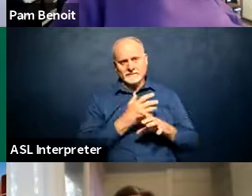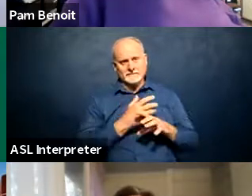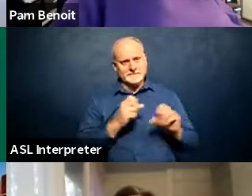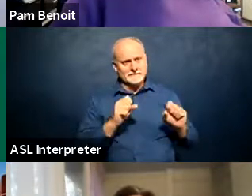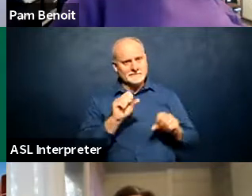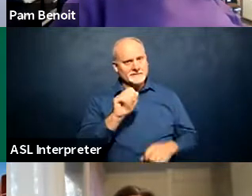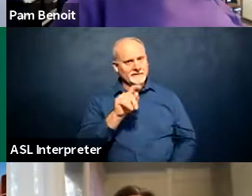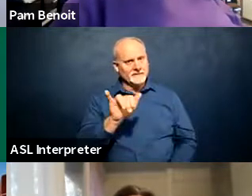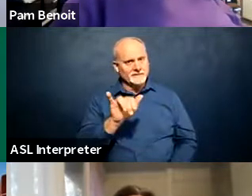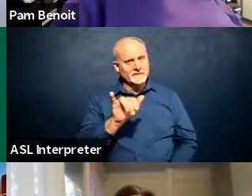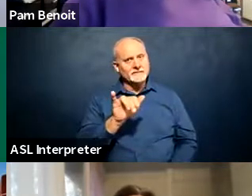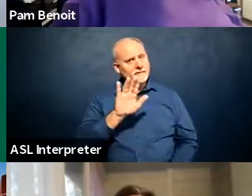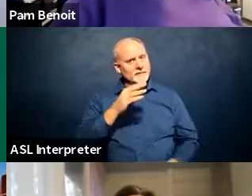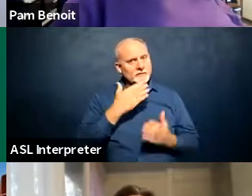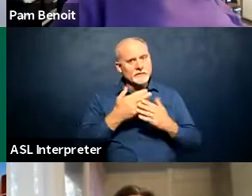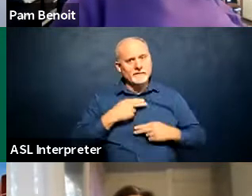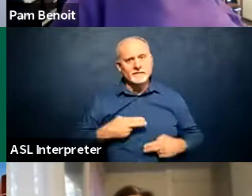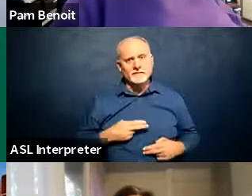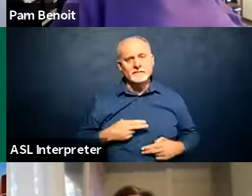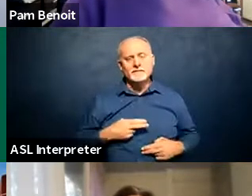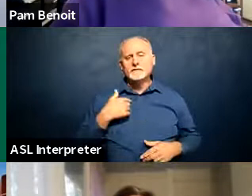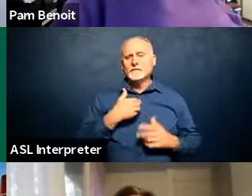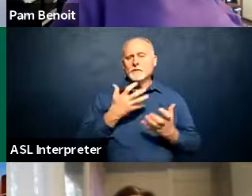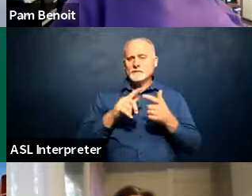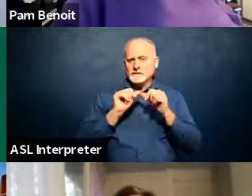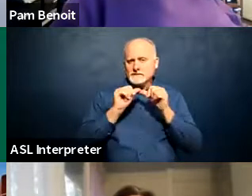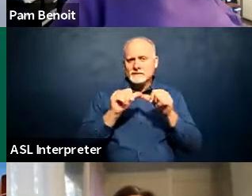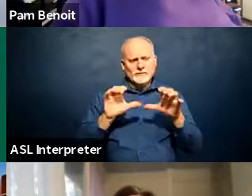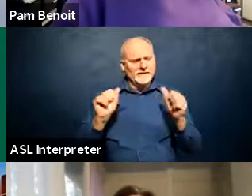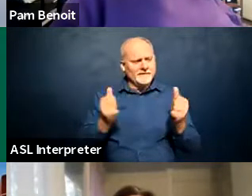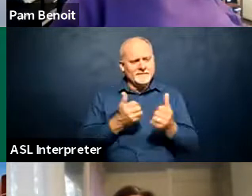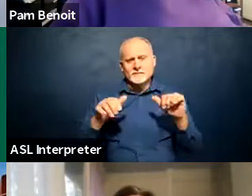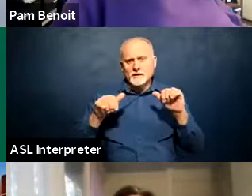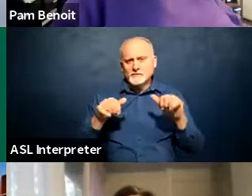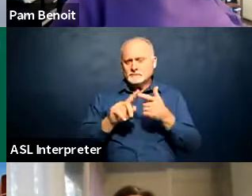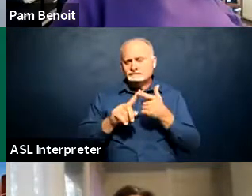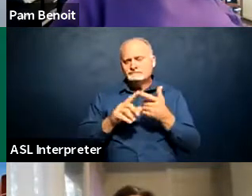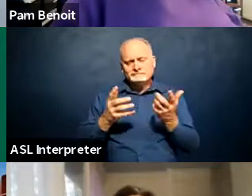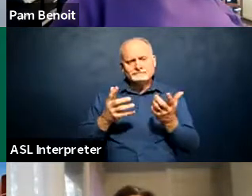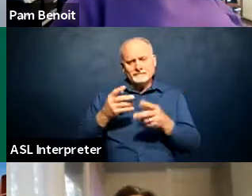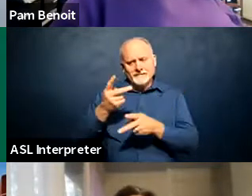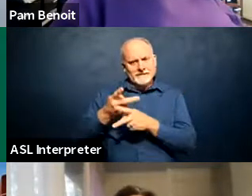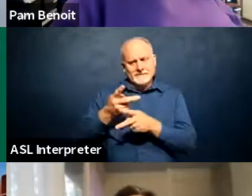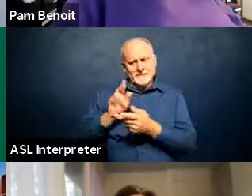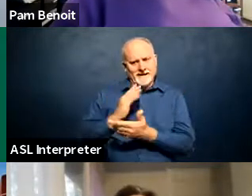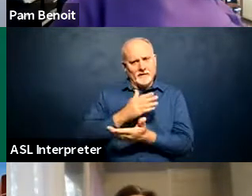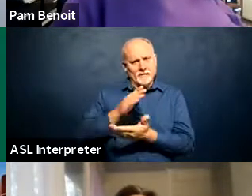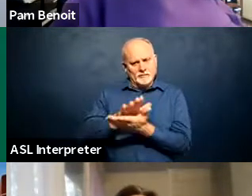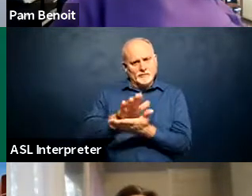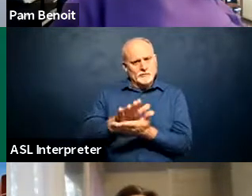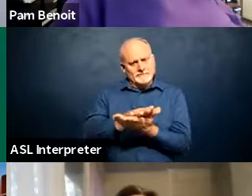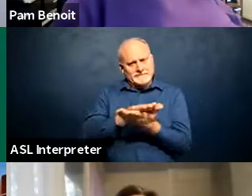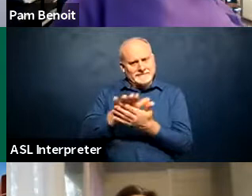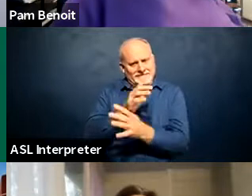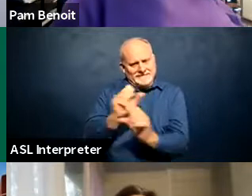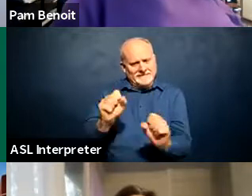and your good health. And we want to continue to do everything we can to keep our campus as one of the safest places, not